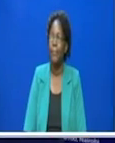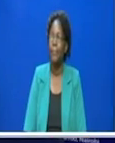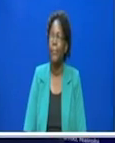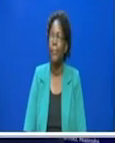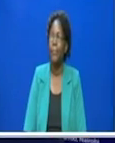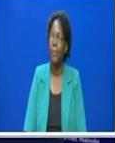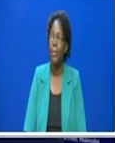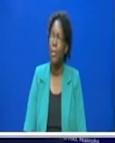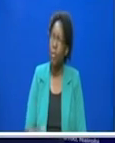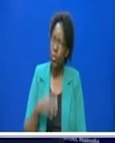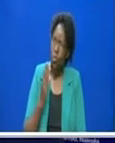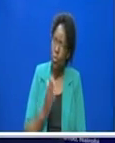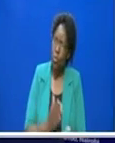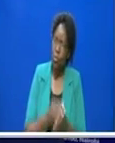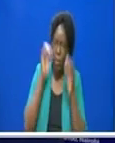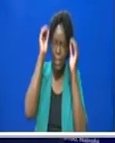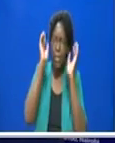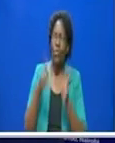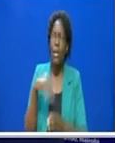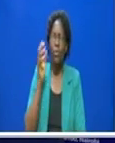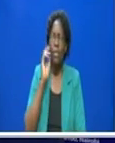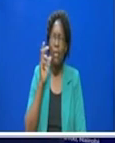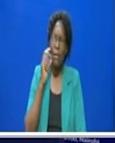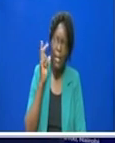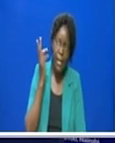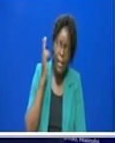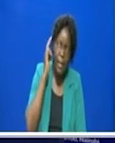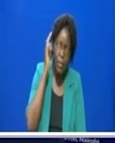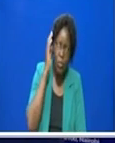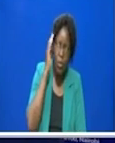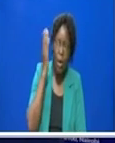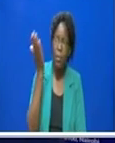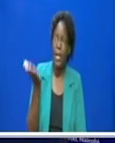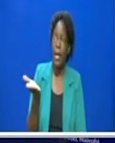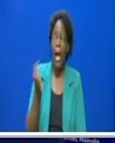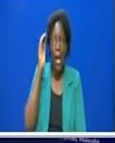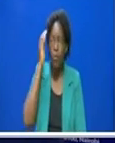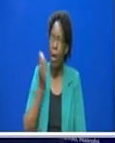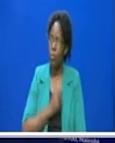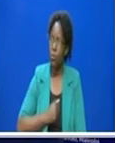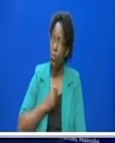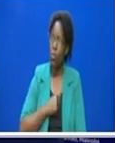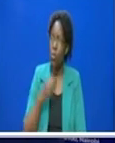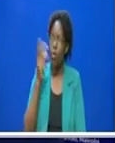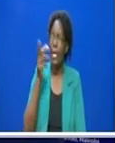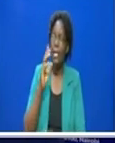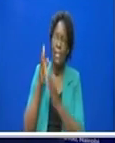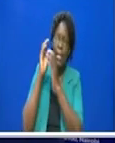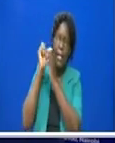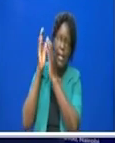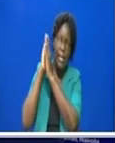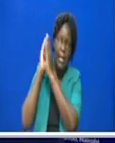Surely, Molimo, you cannot notice I'm already here. My friend, you're late. I know, and I'm sorry, it's the traffic, but I'm here,